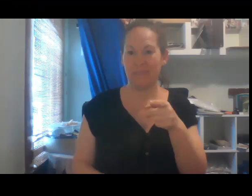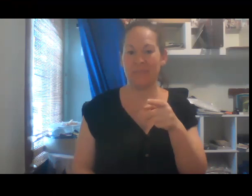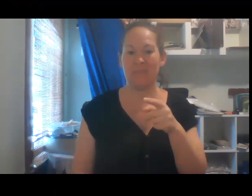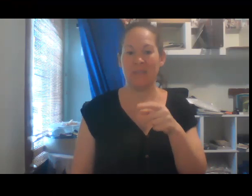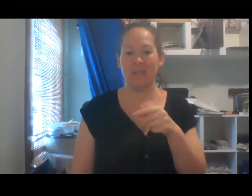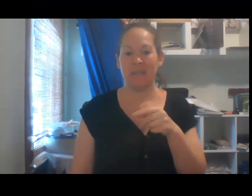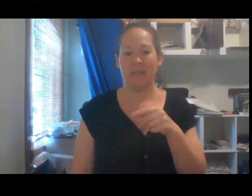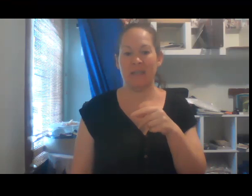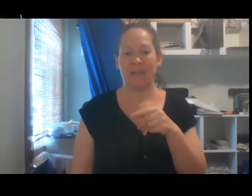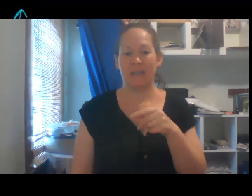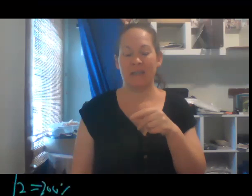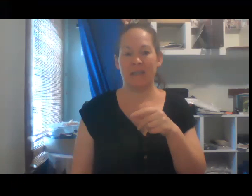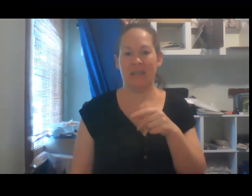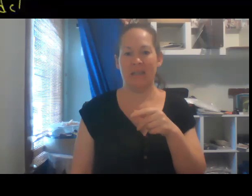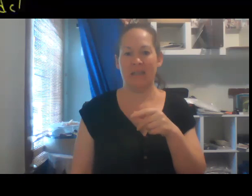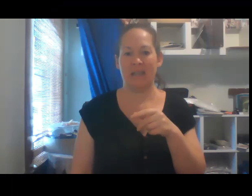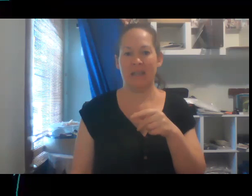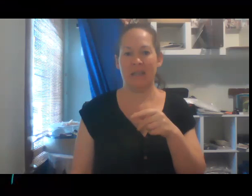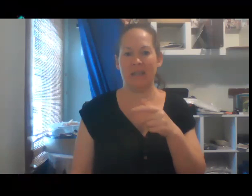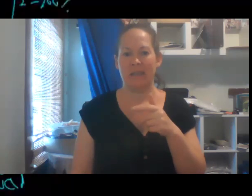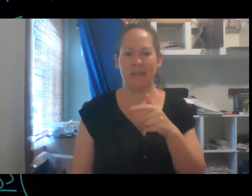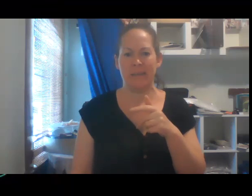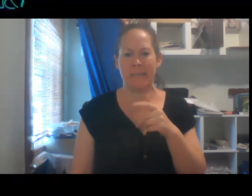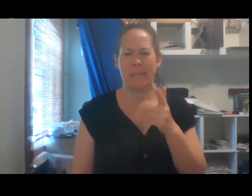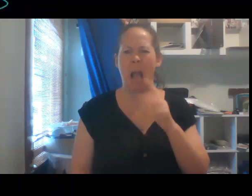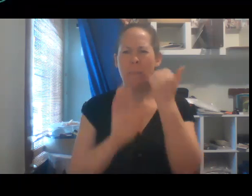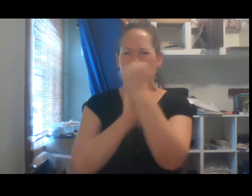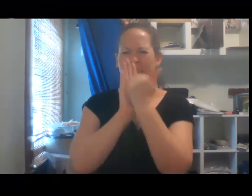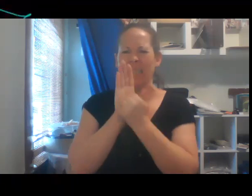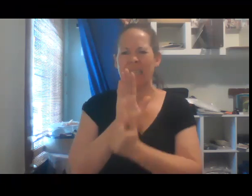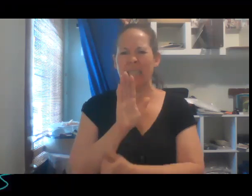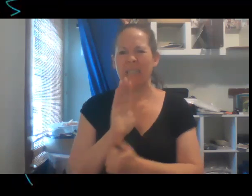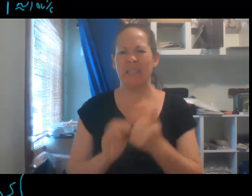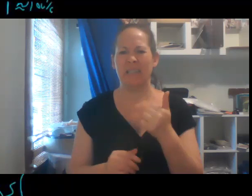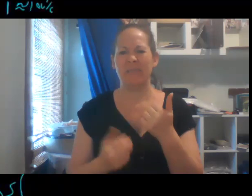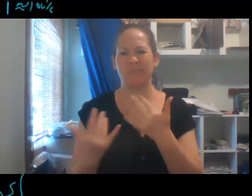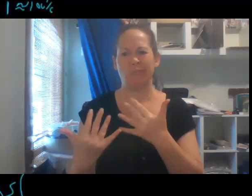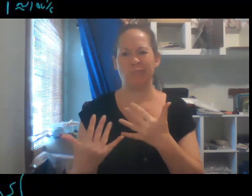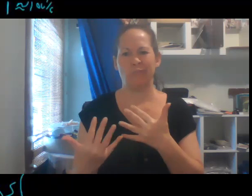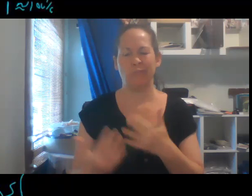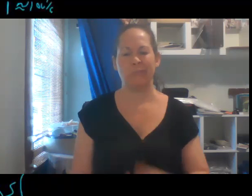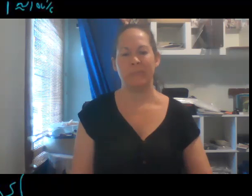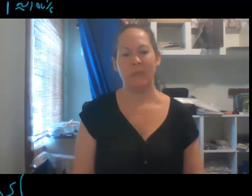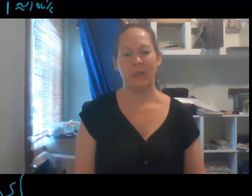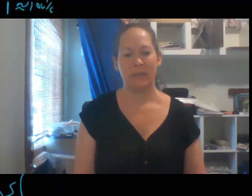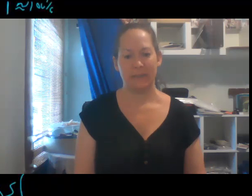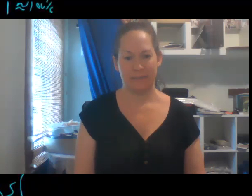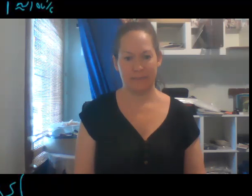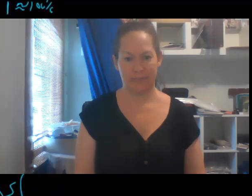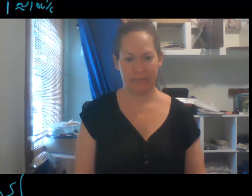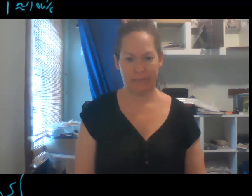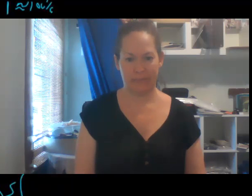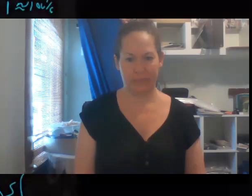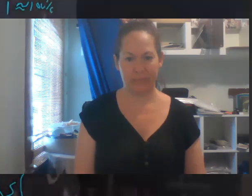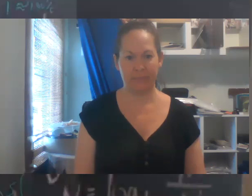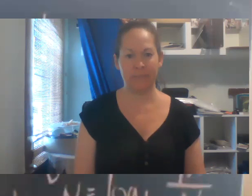Oh, I have room. Ooh, this is gonna be close on room. I'm gonna clean off the blackboard. Give me a second here. While I clean off the blackboard, I'll let you